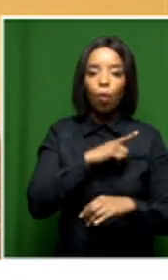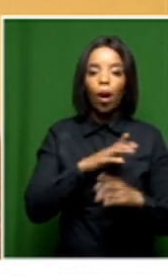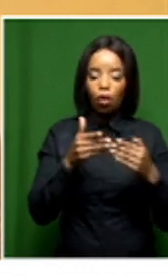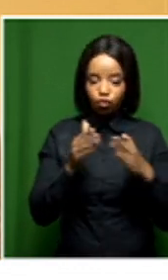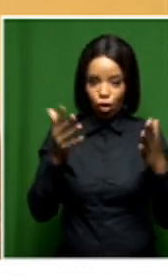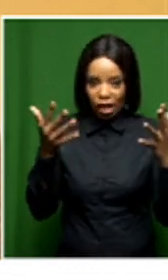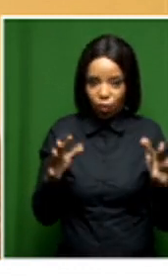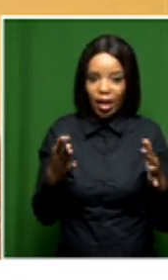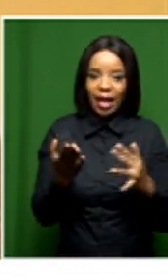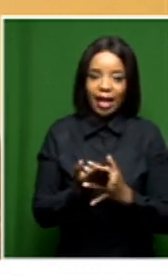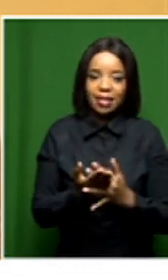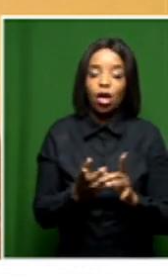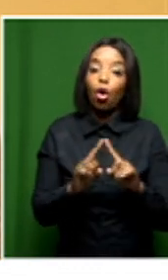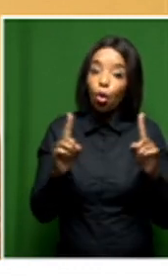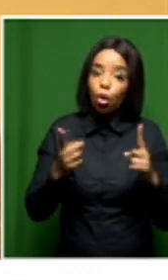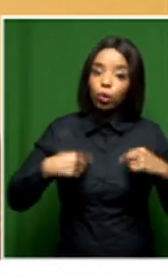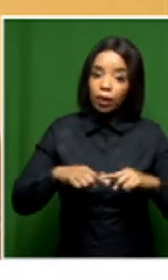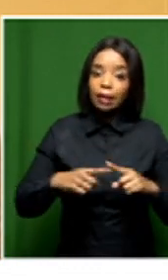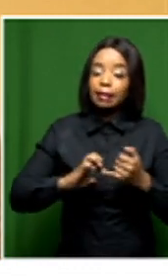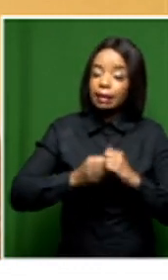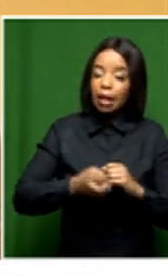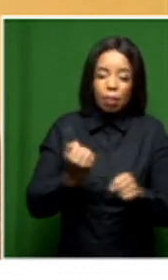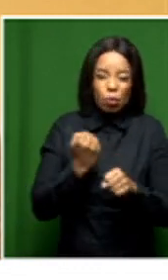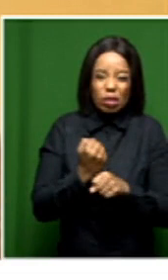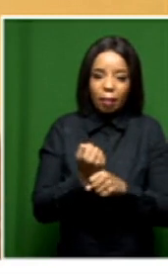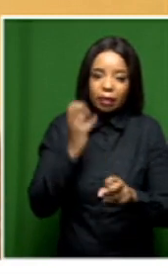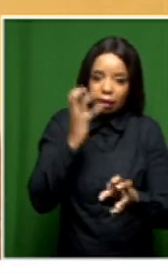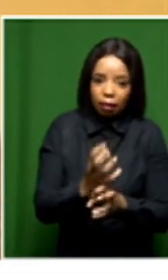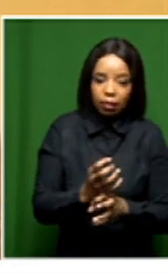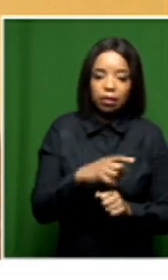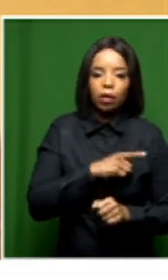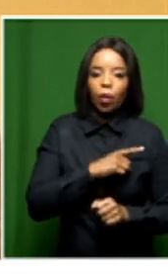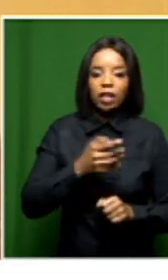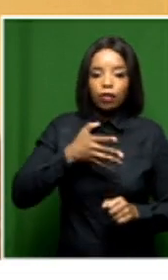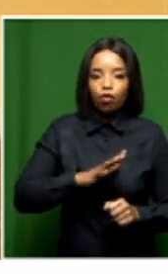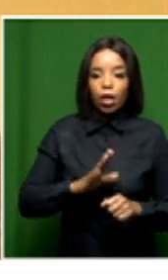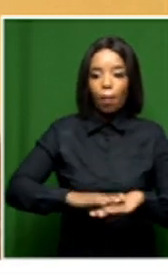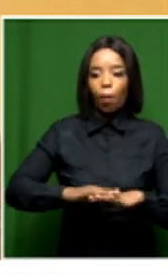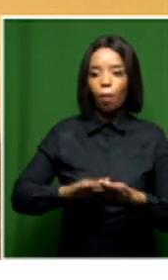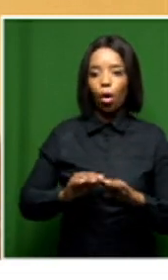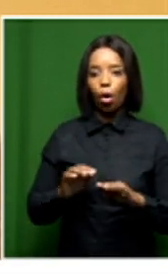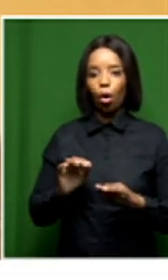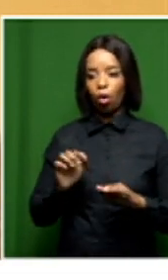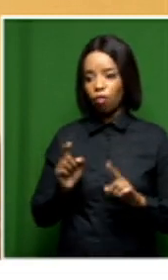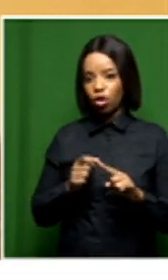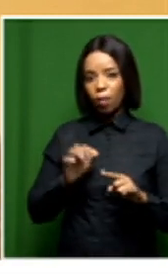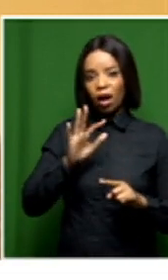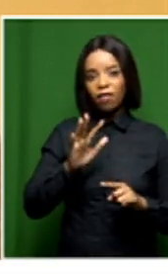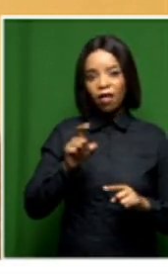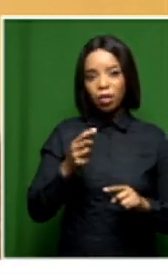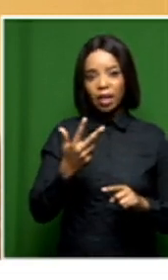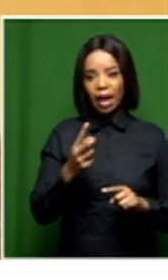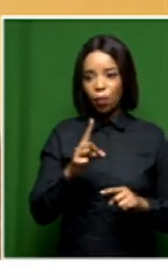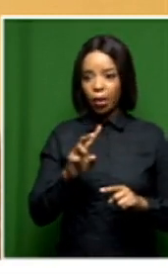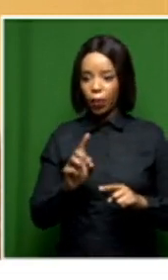of light to make sure that even these others who are still have to be, the cases has to be open against